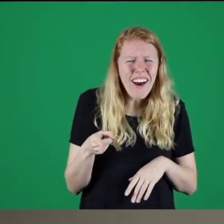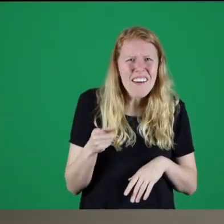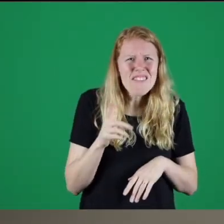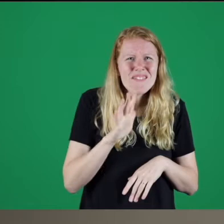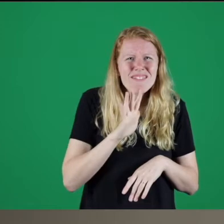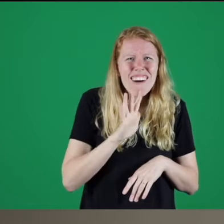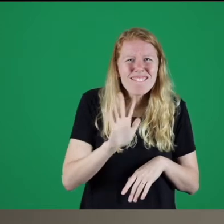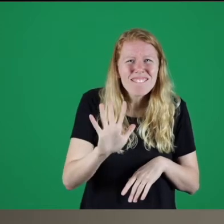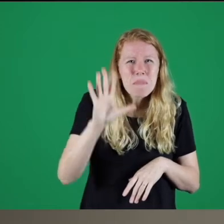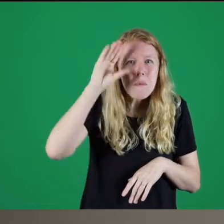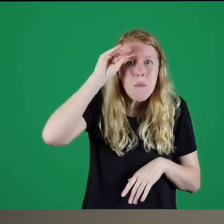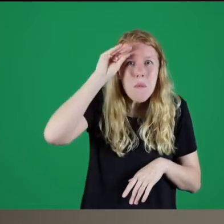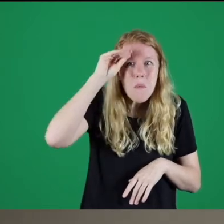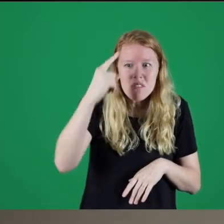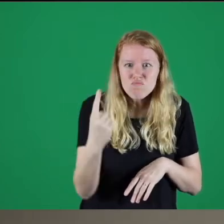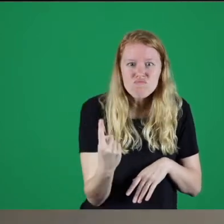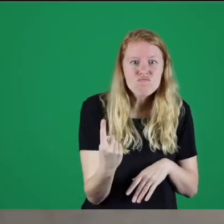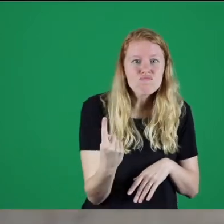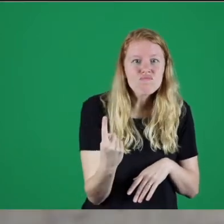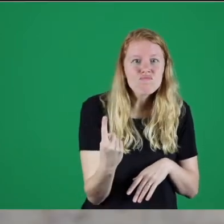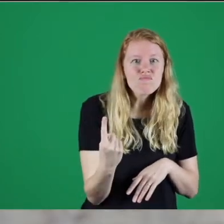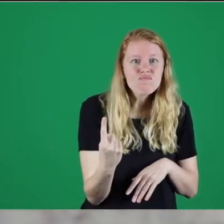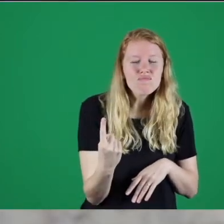and there's a 5-year-old boy standing in my doorway.